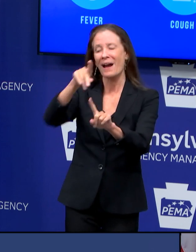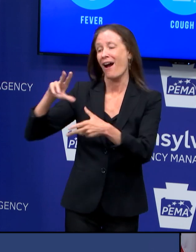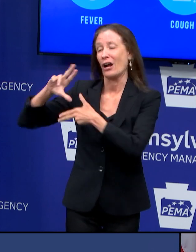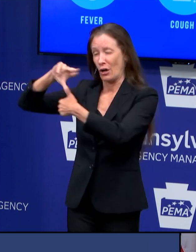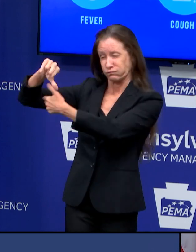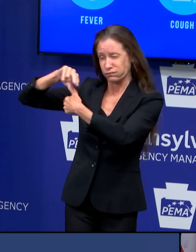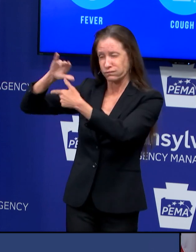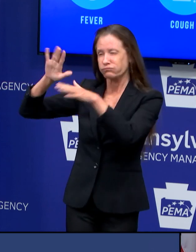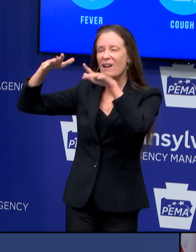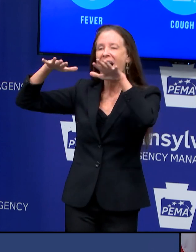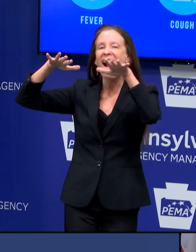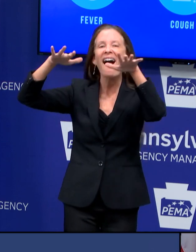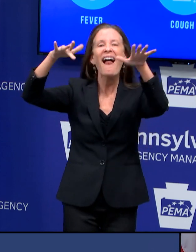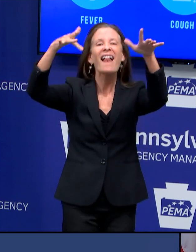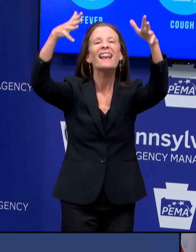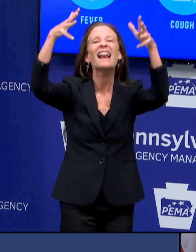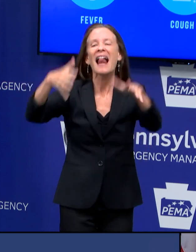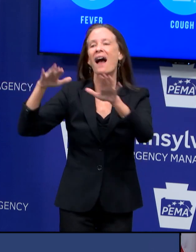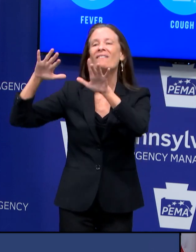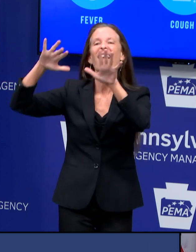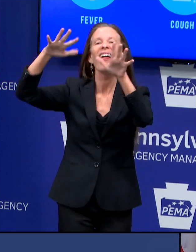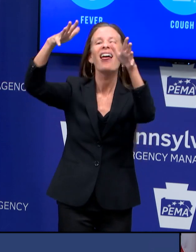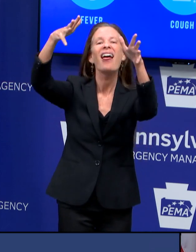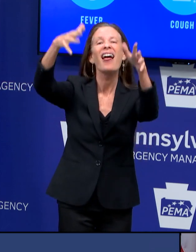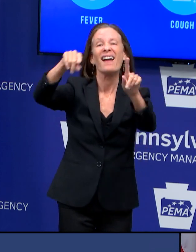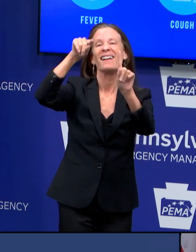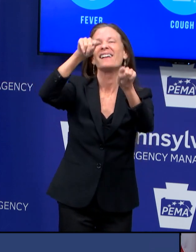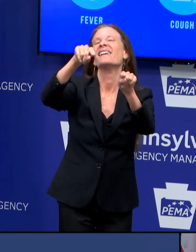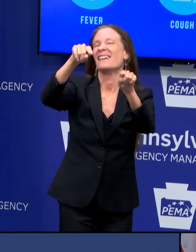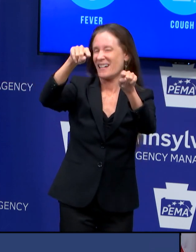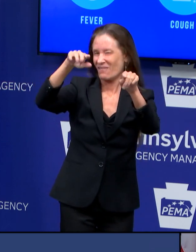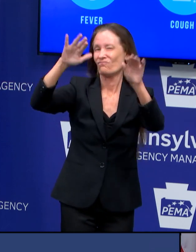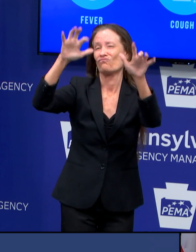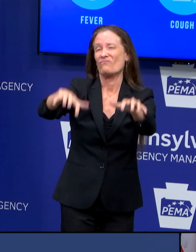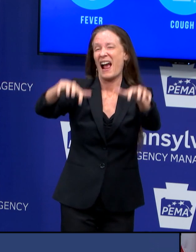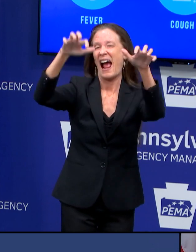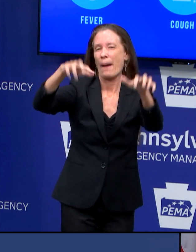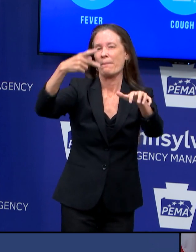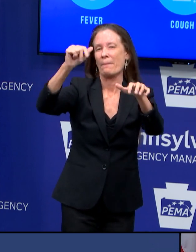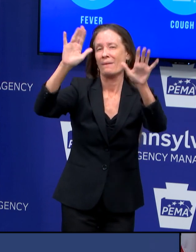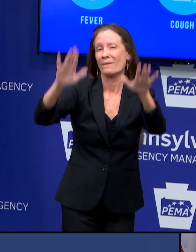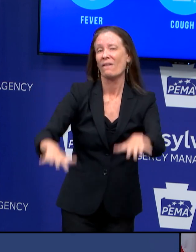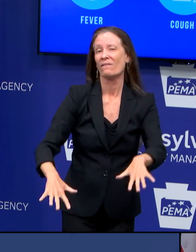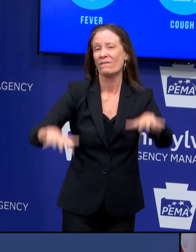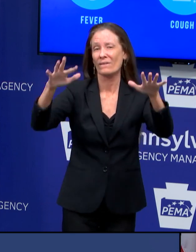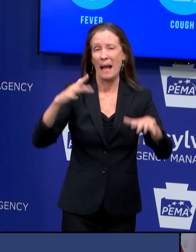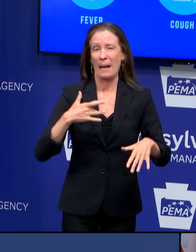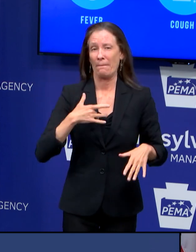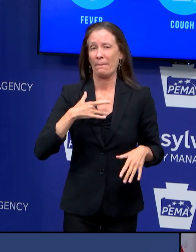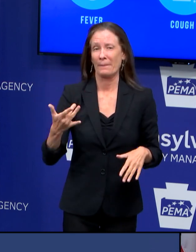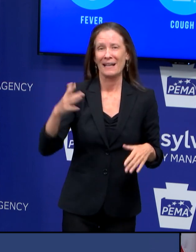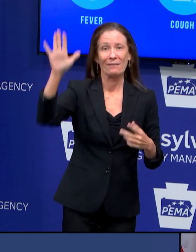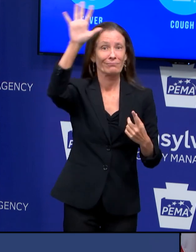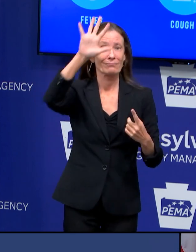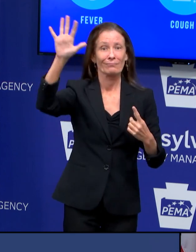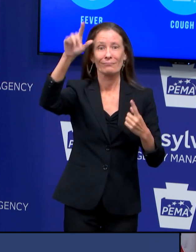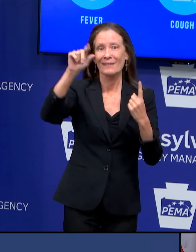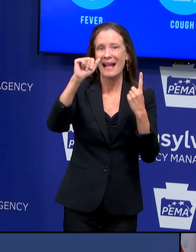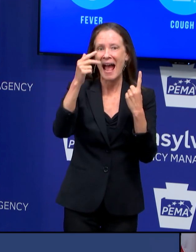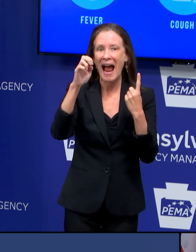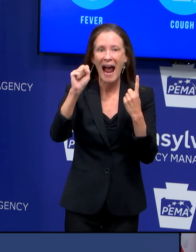years, primarily from inland flooding. The names of Agnes, Irene, and Lee spark immediate